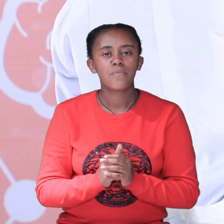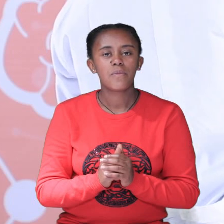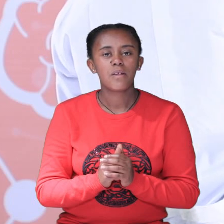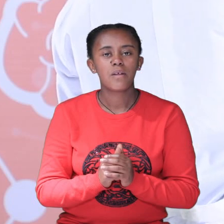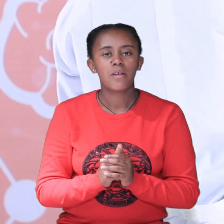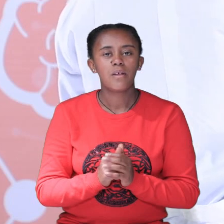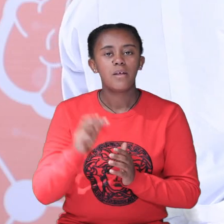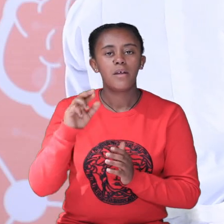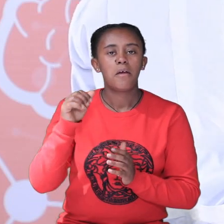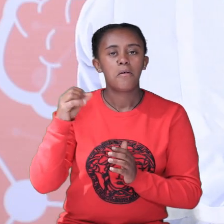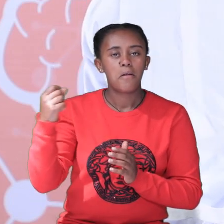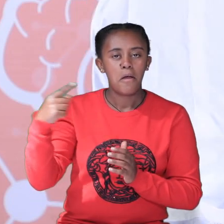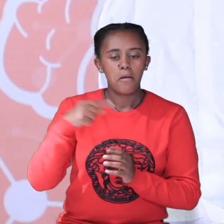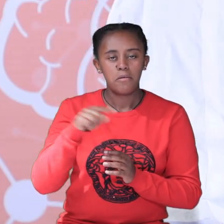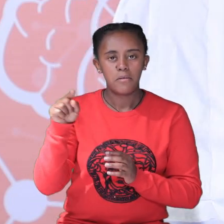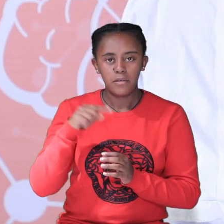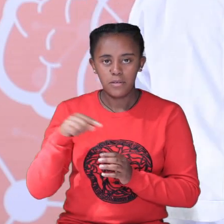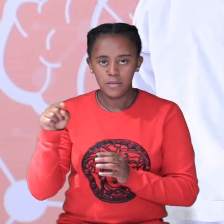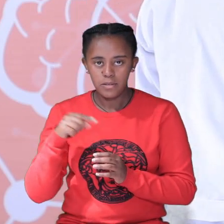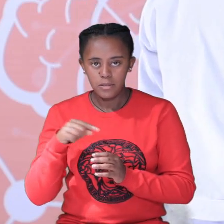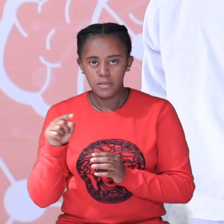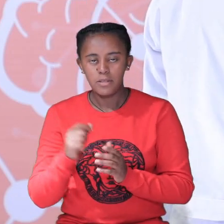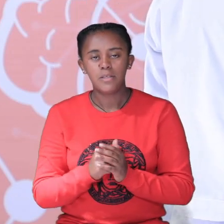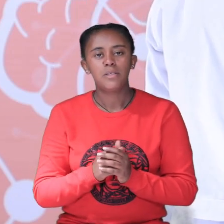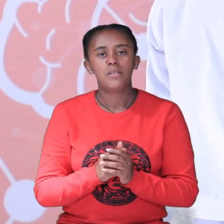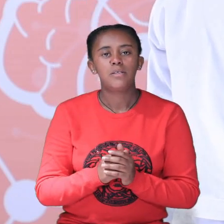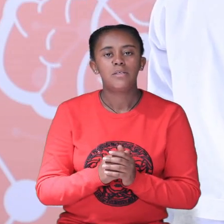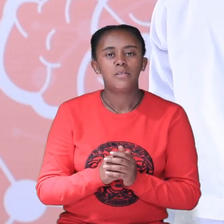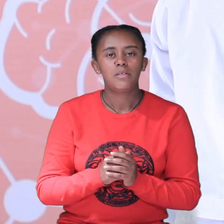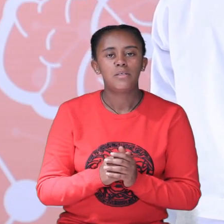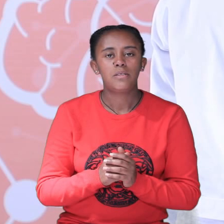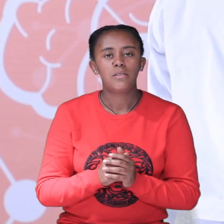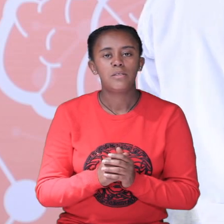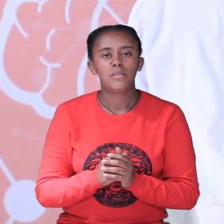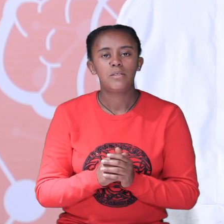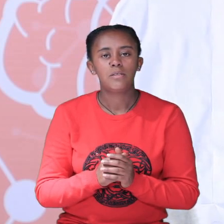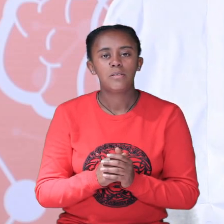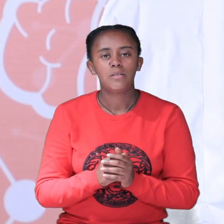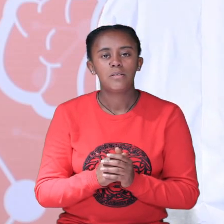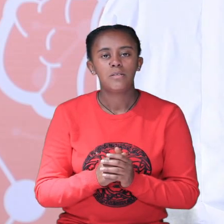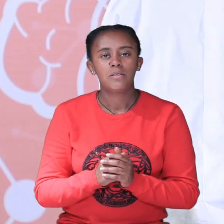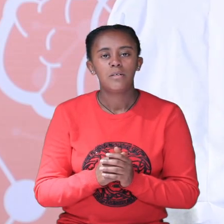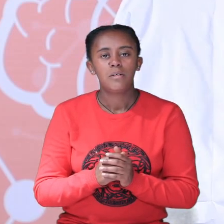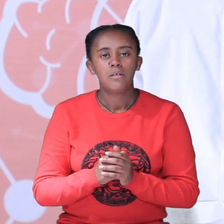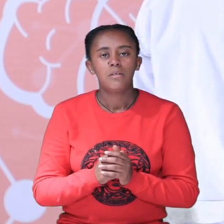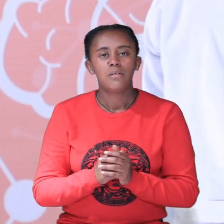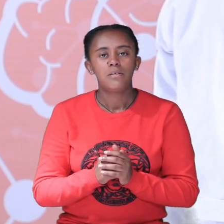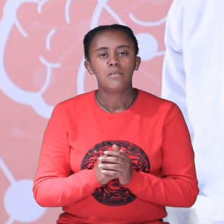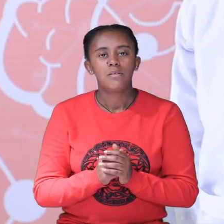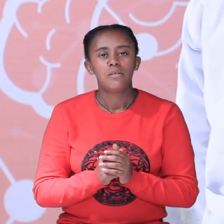the rays comes from this direction and